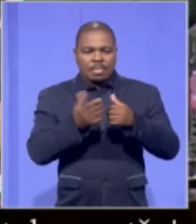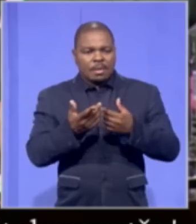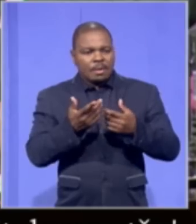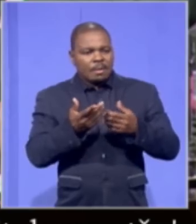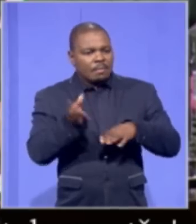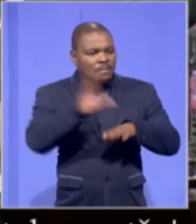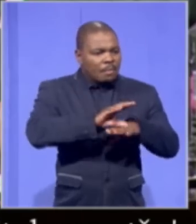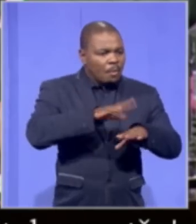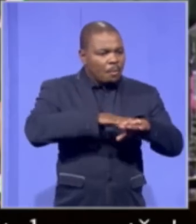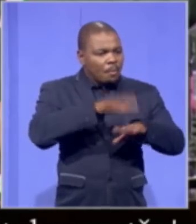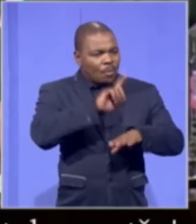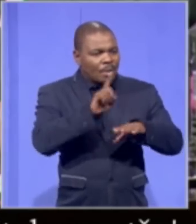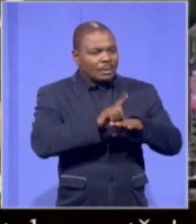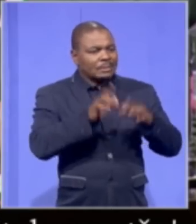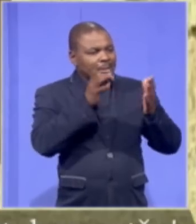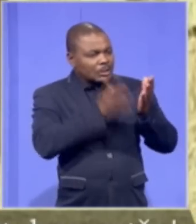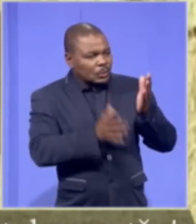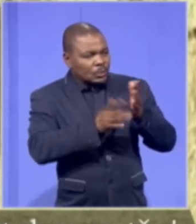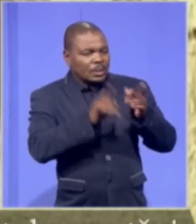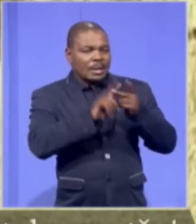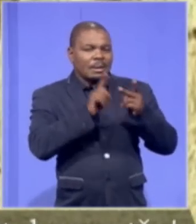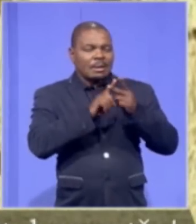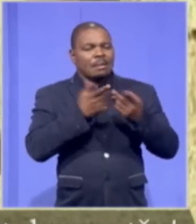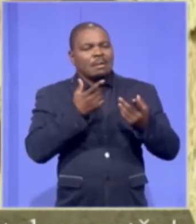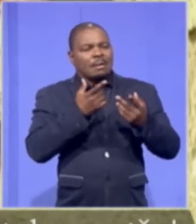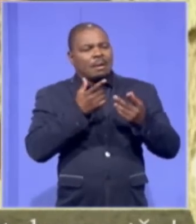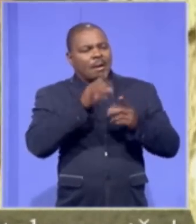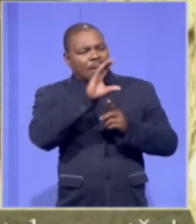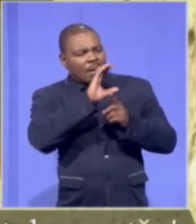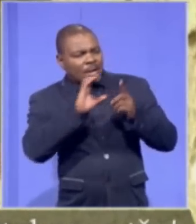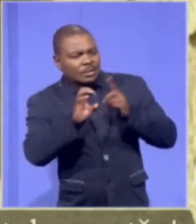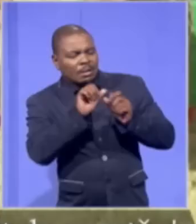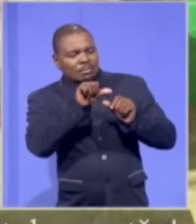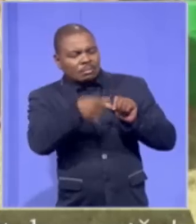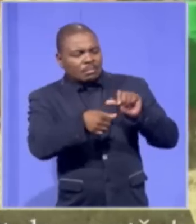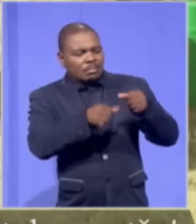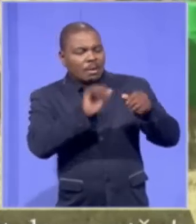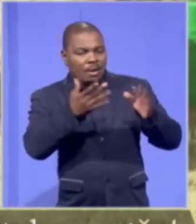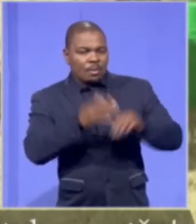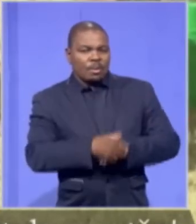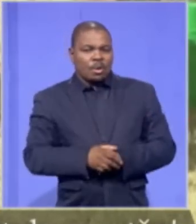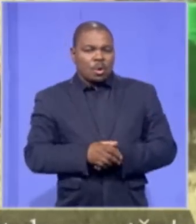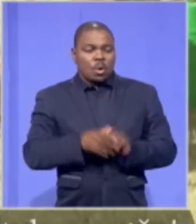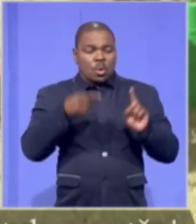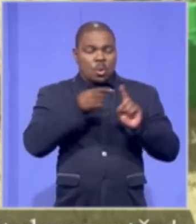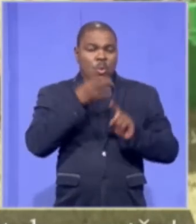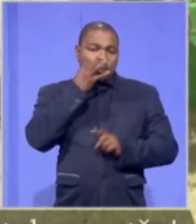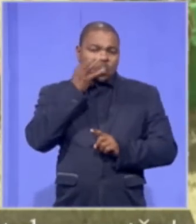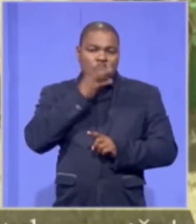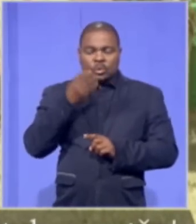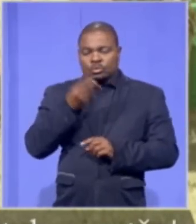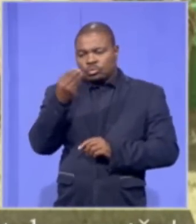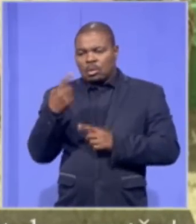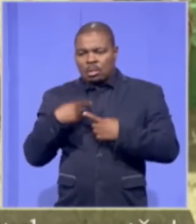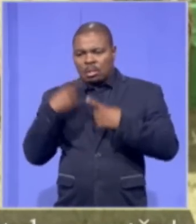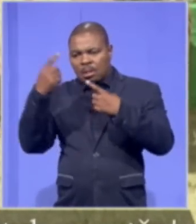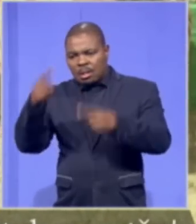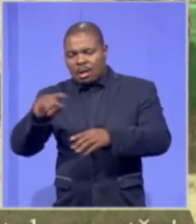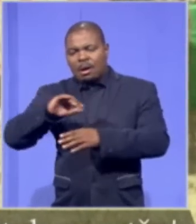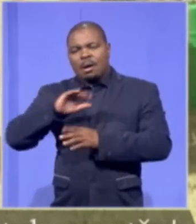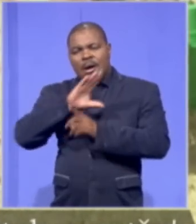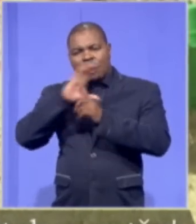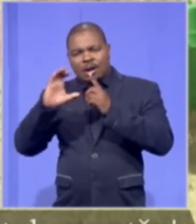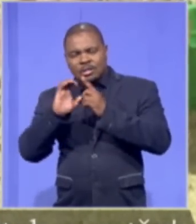genealogies and customary laws of succession. O gateletše gore a go ngwana yeo a swanelago ke go loba bophelo bja gagwe ka lebaka la ditumelo tša